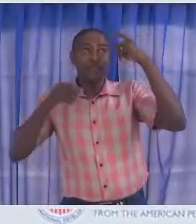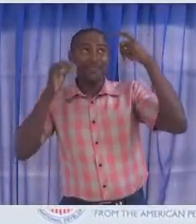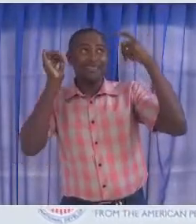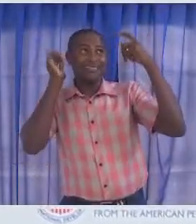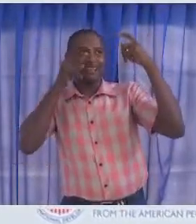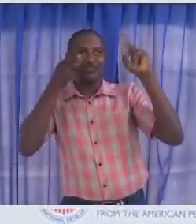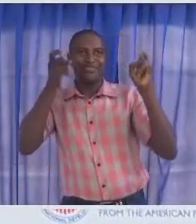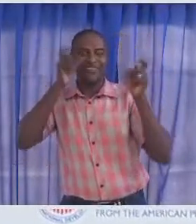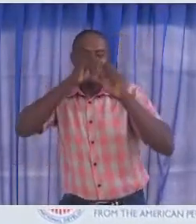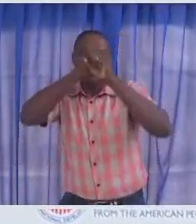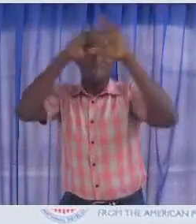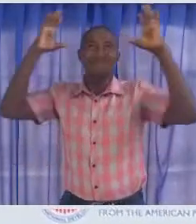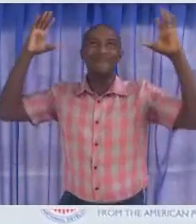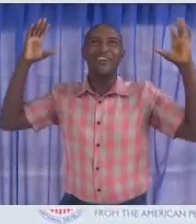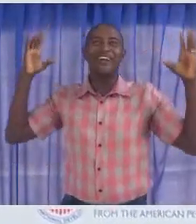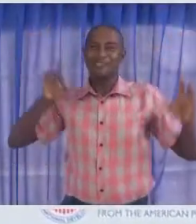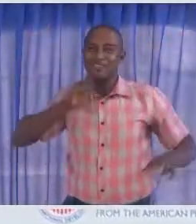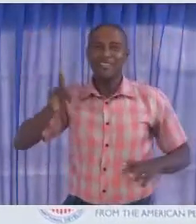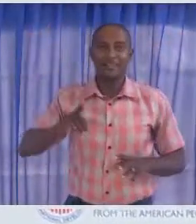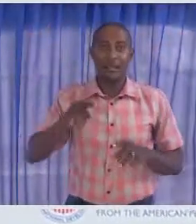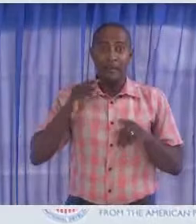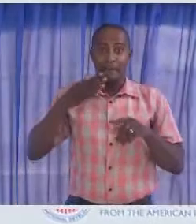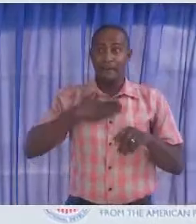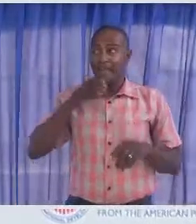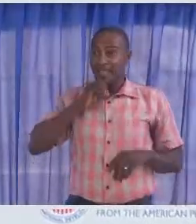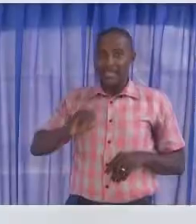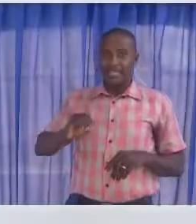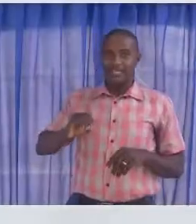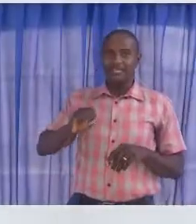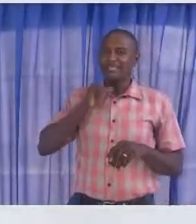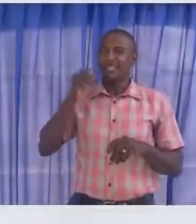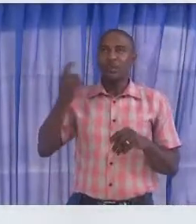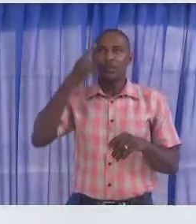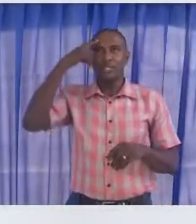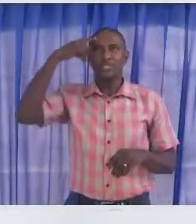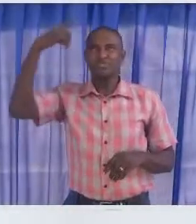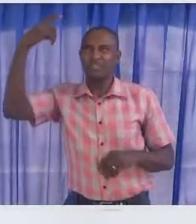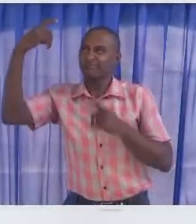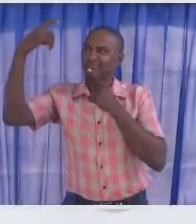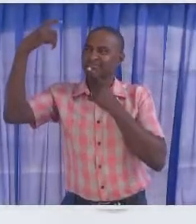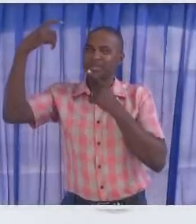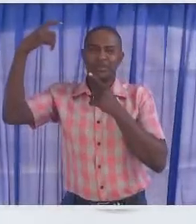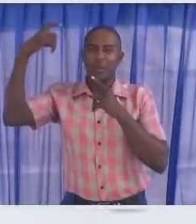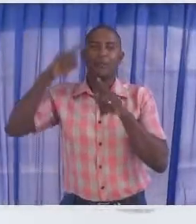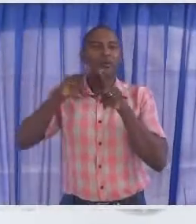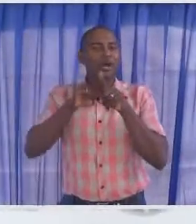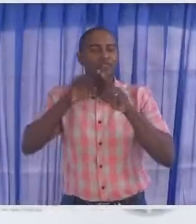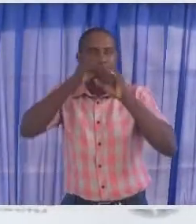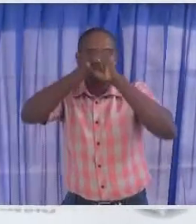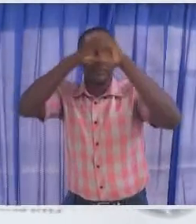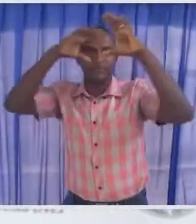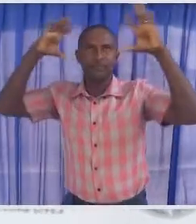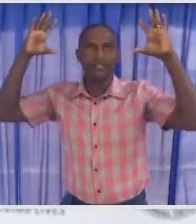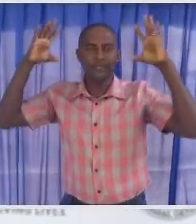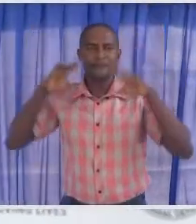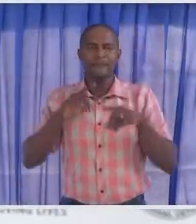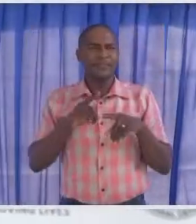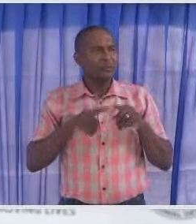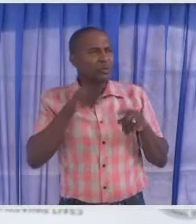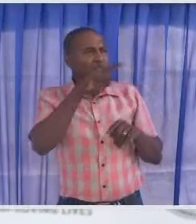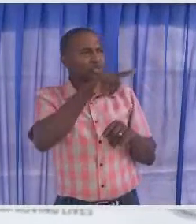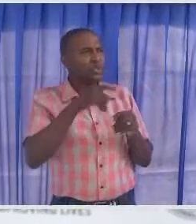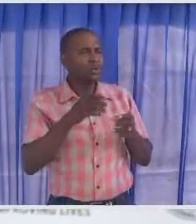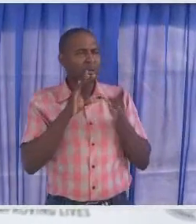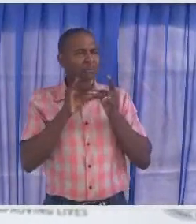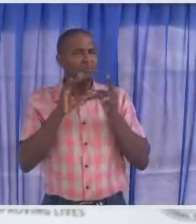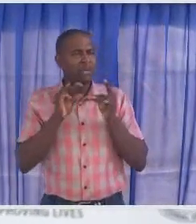my age, not just dream, but it has to be a vision. So you mentioned Dr. Powell Wilson, who we are going to hear